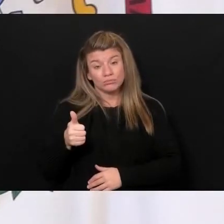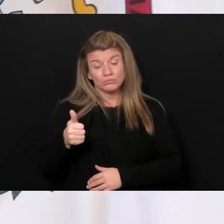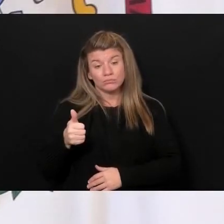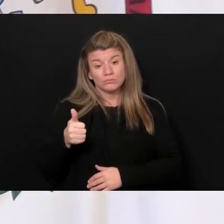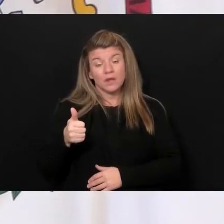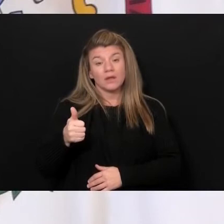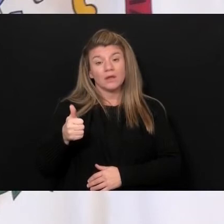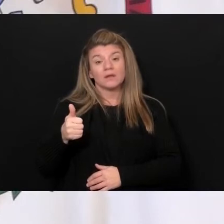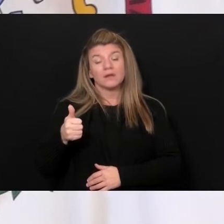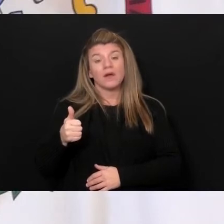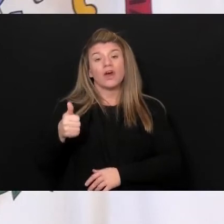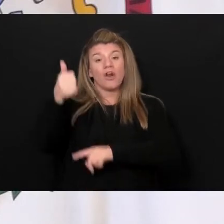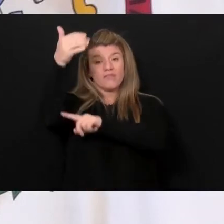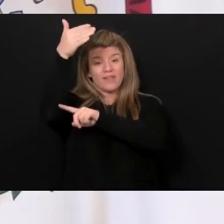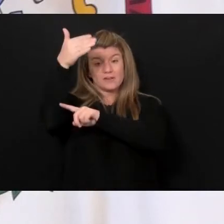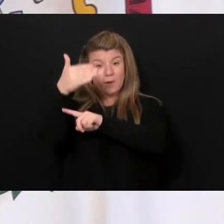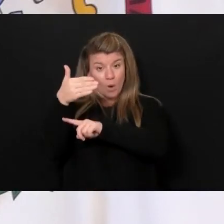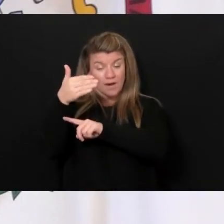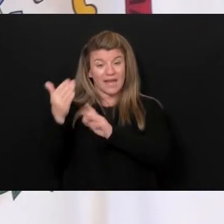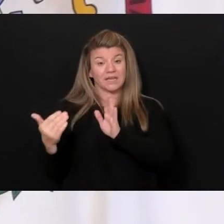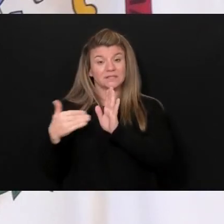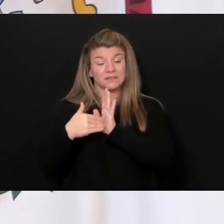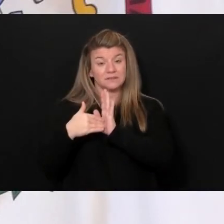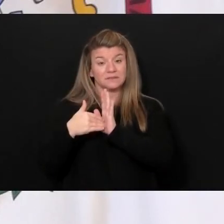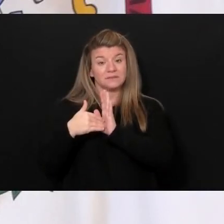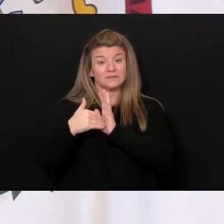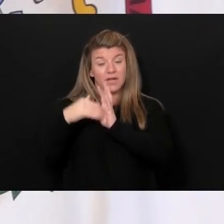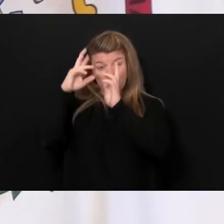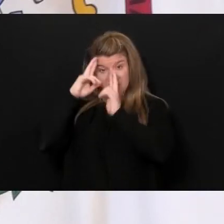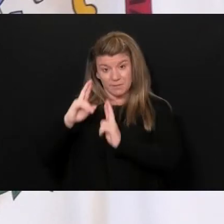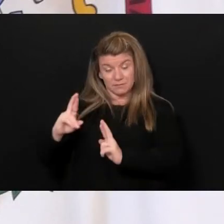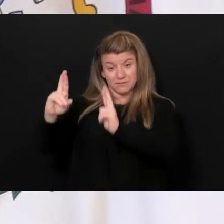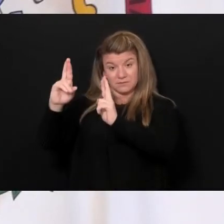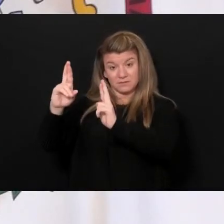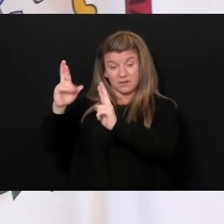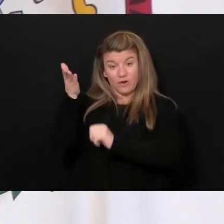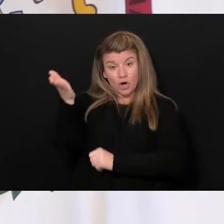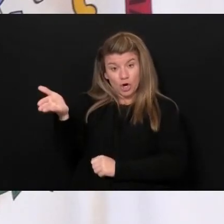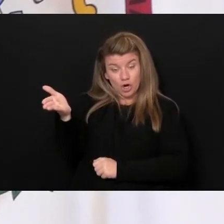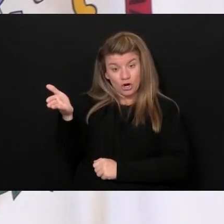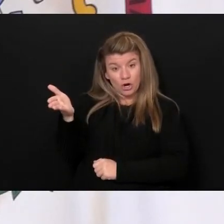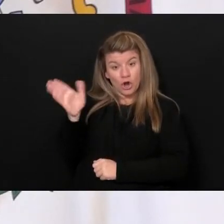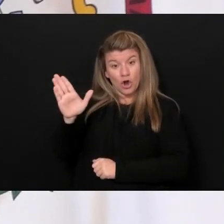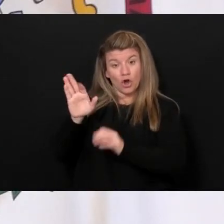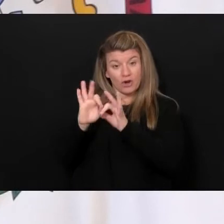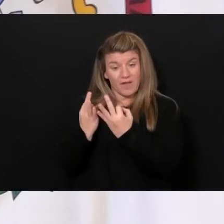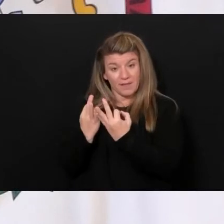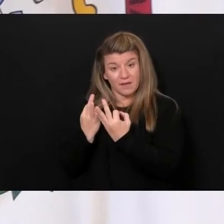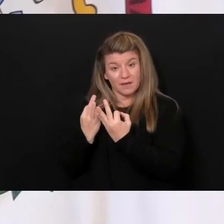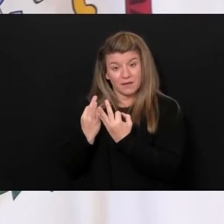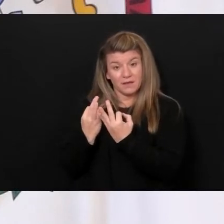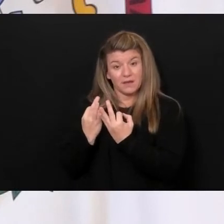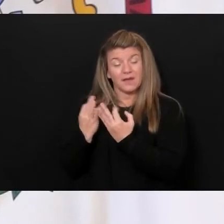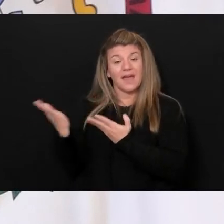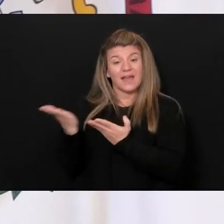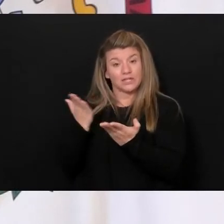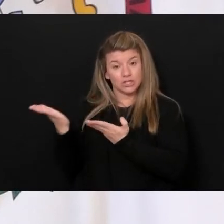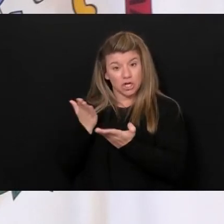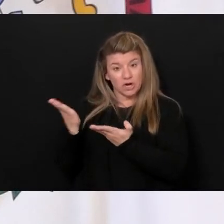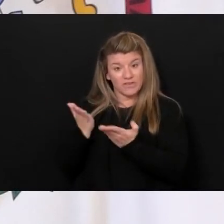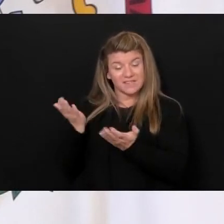And our flags will be lowered again in remembrance and respect for her and her family and the service